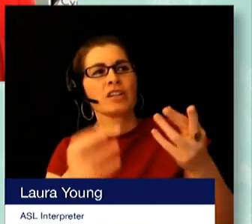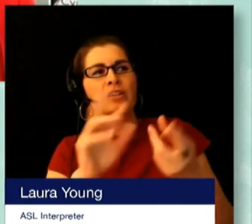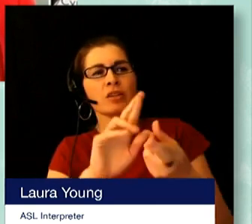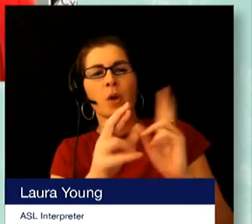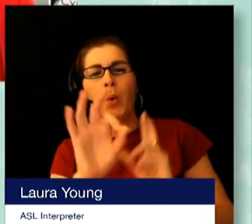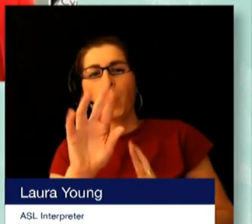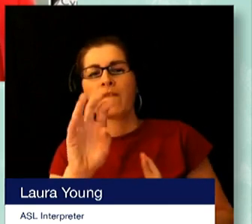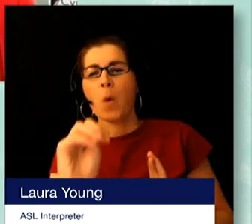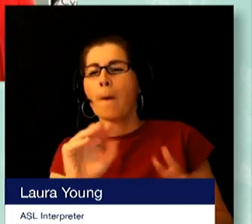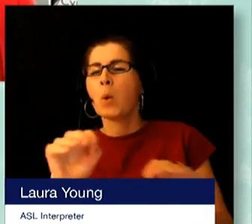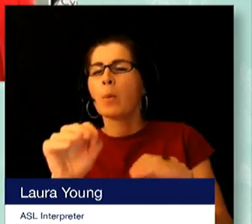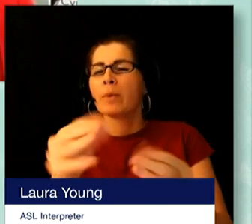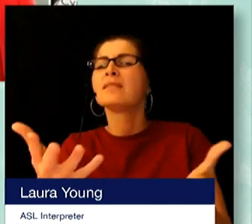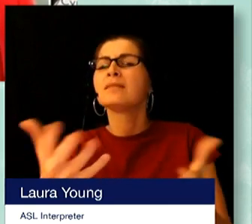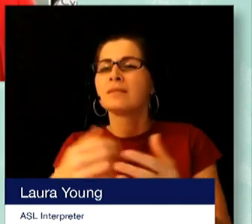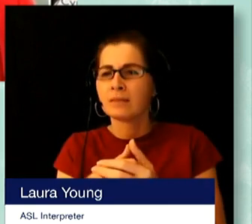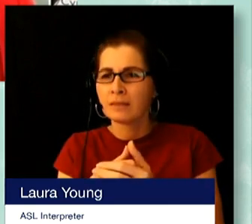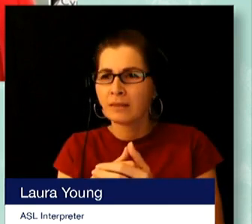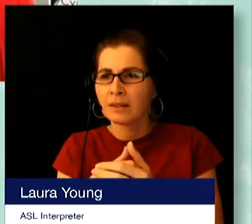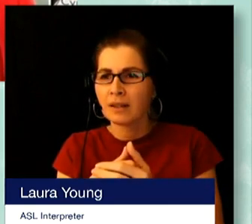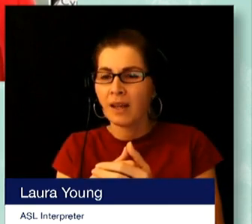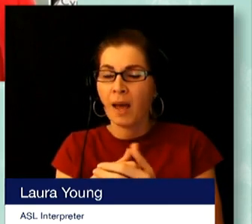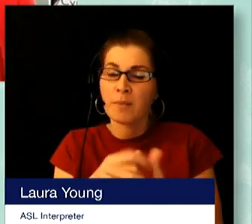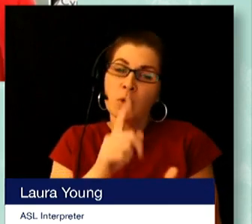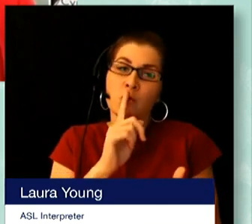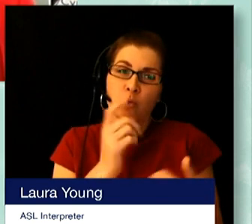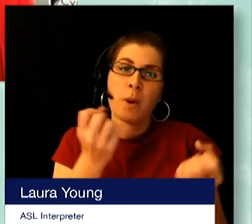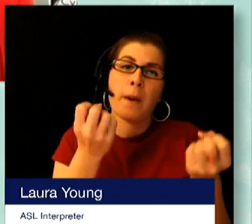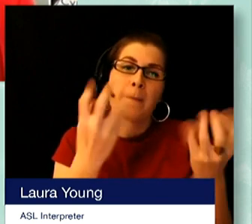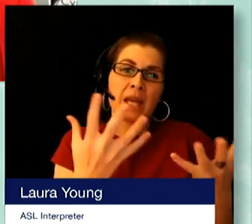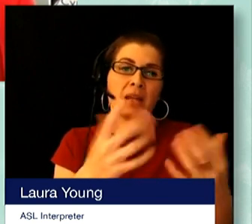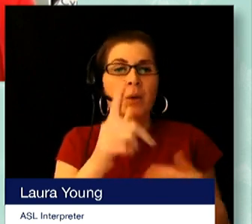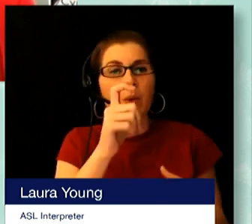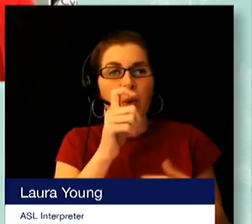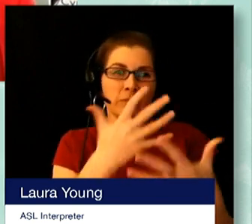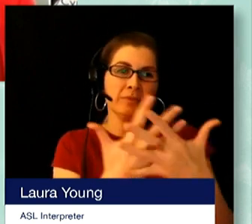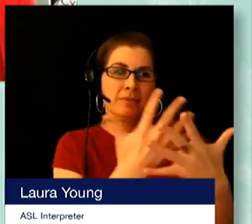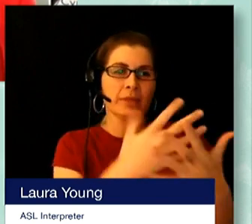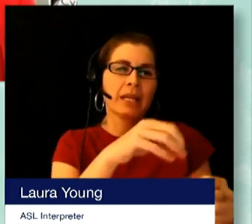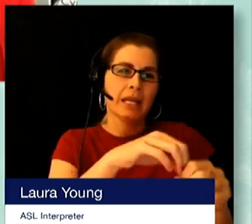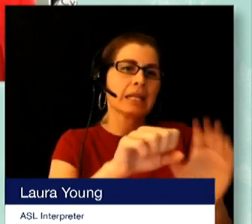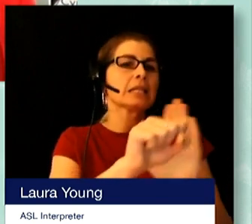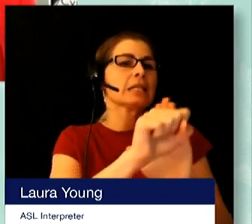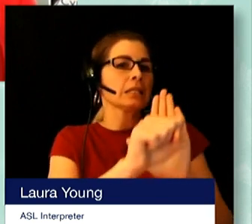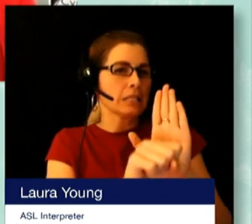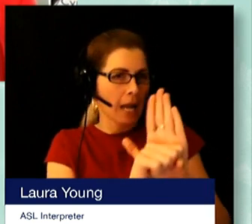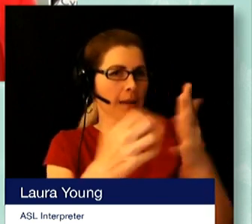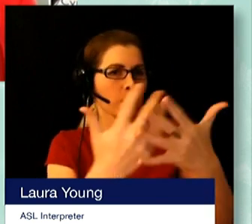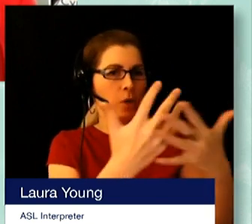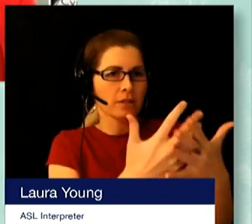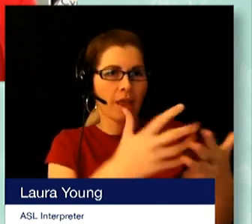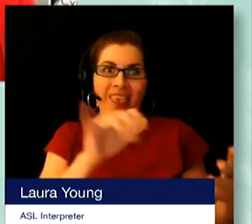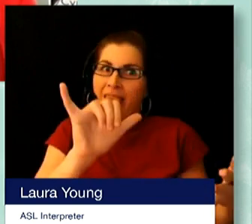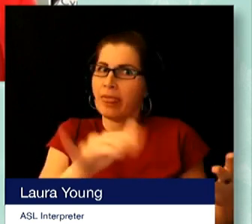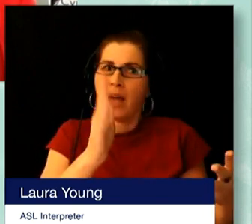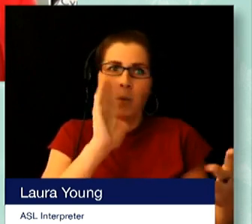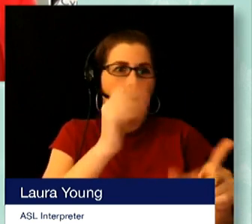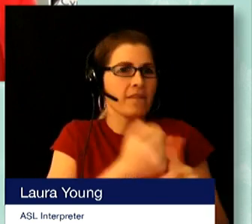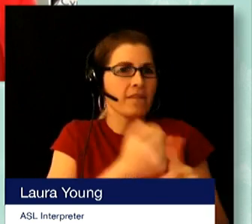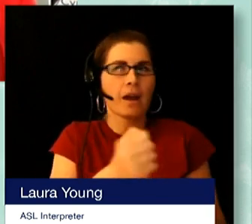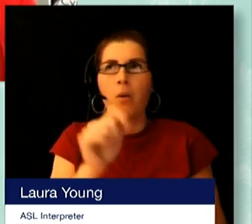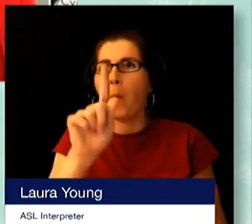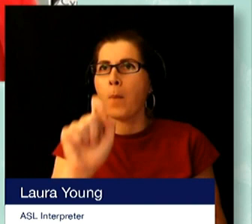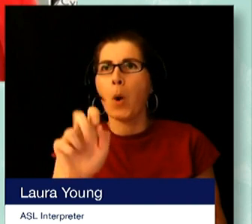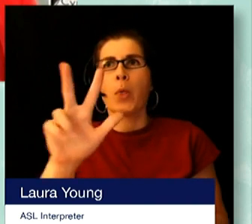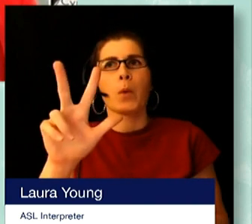Obviously, a majority of people who are incarcerated are in state prison. So we know it would affect millions of people, literally 1.3 million people in